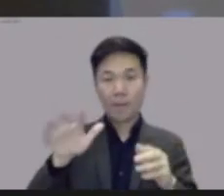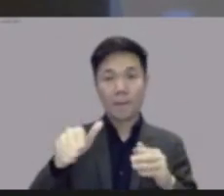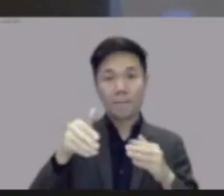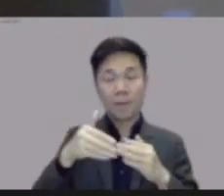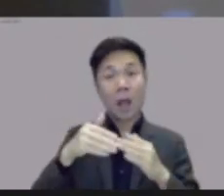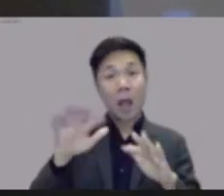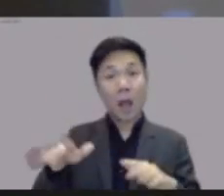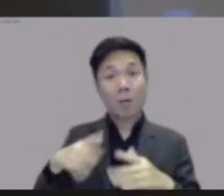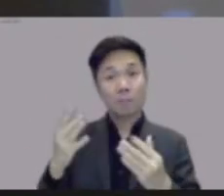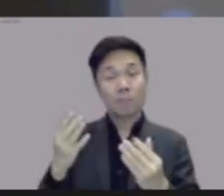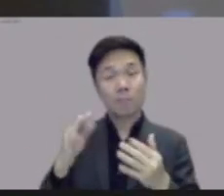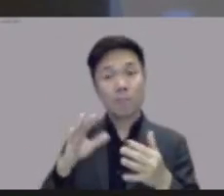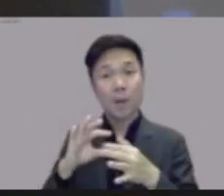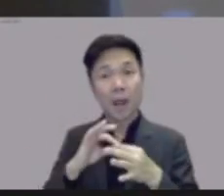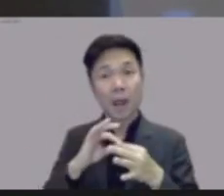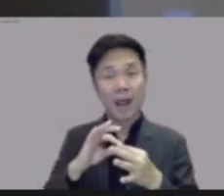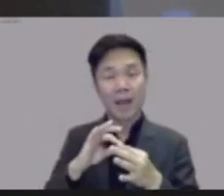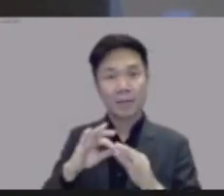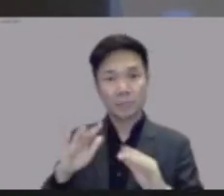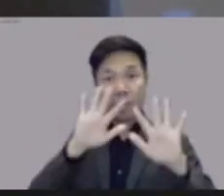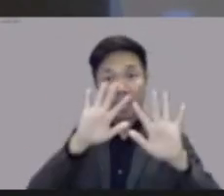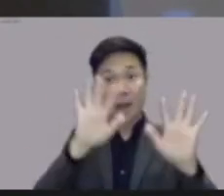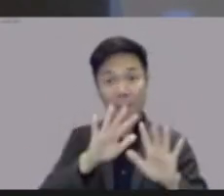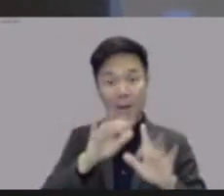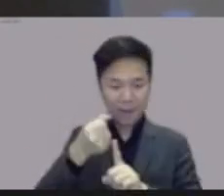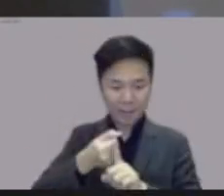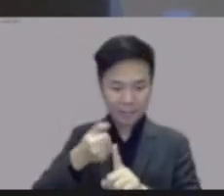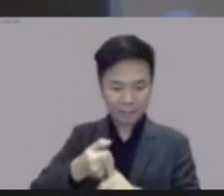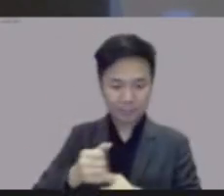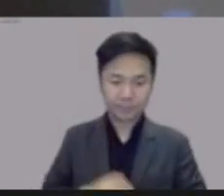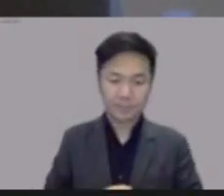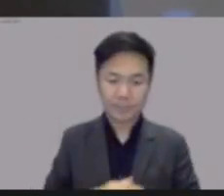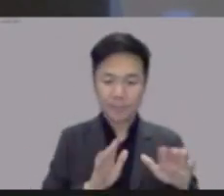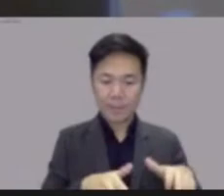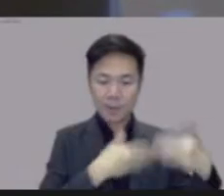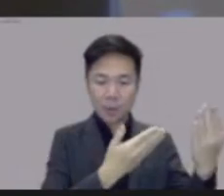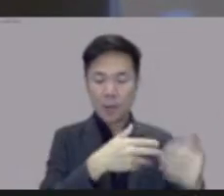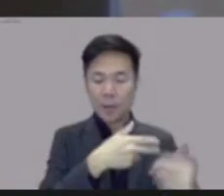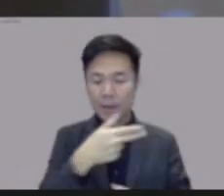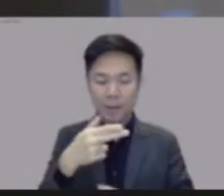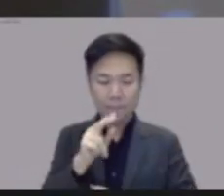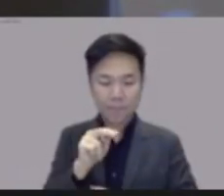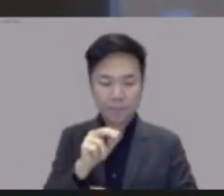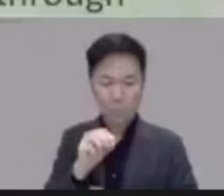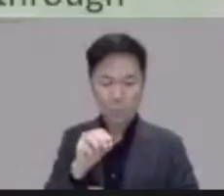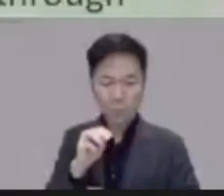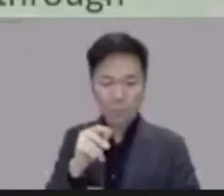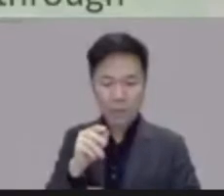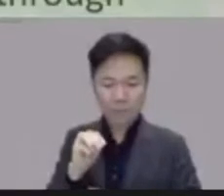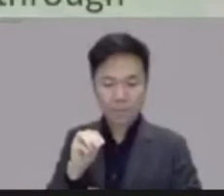activist I would now like to invite the Secretariat to play her recorded intervention